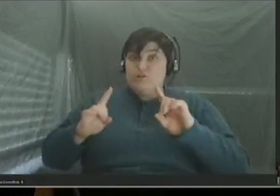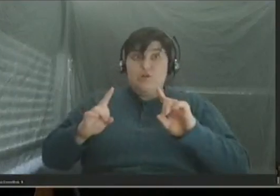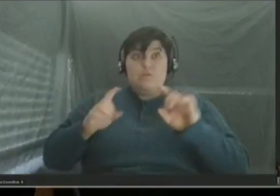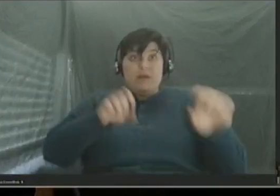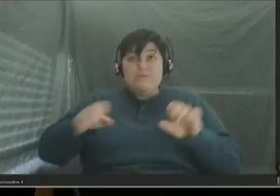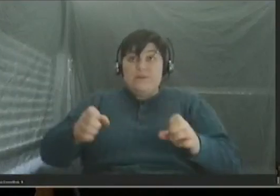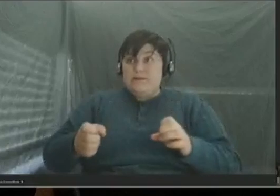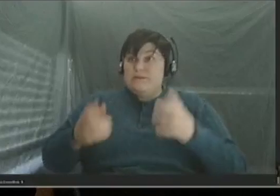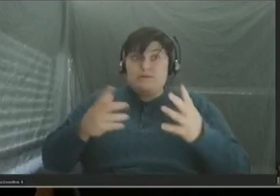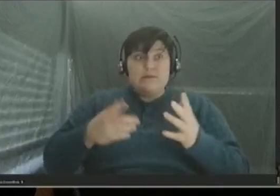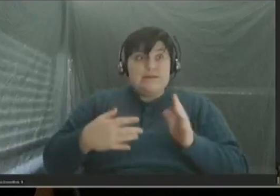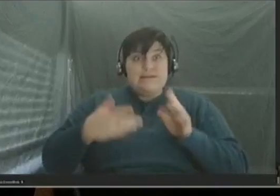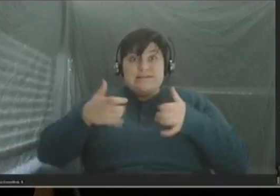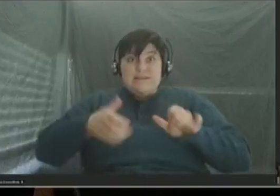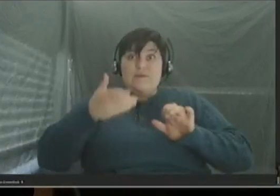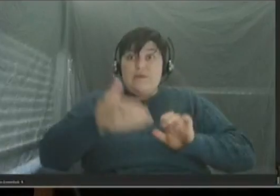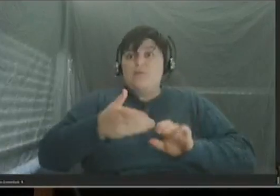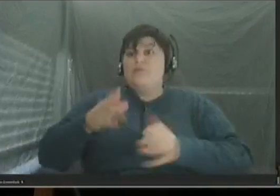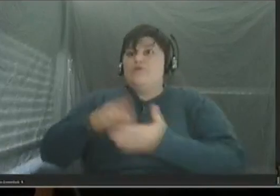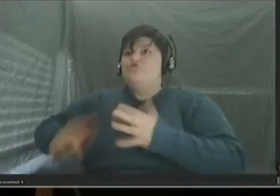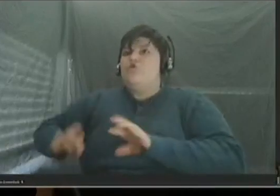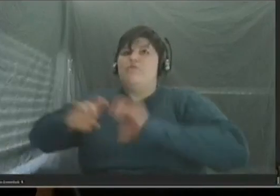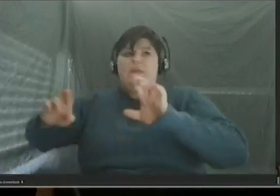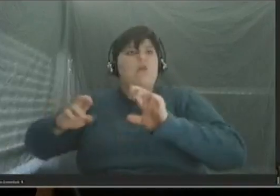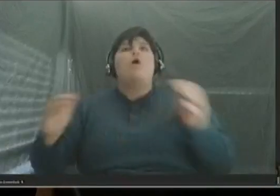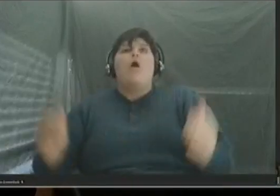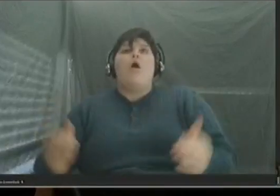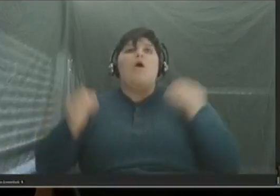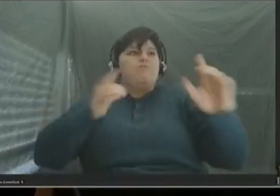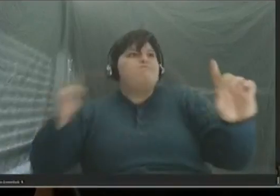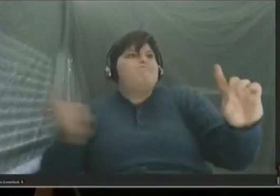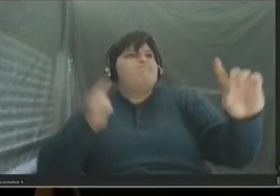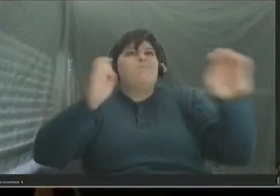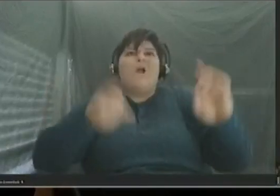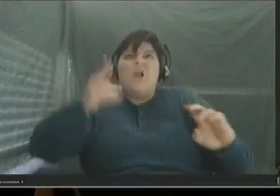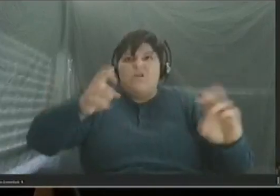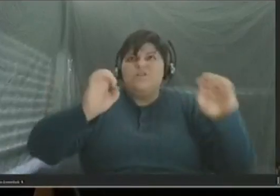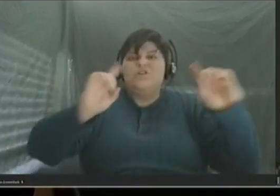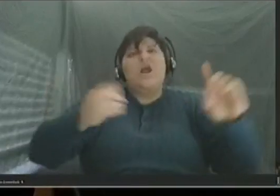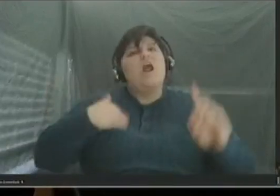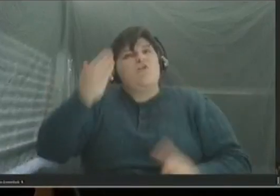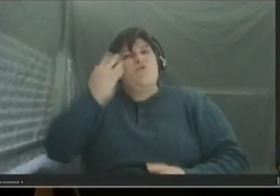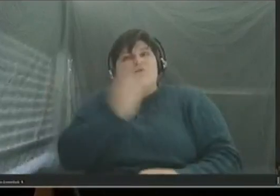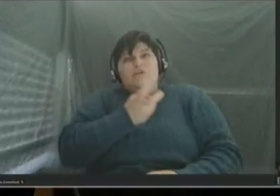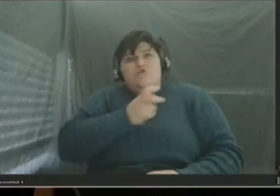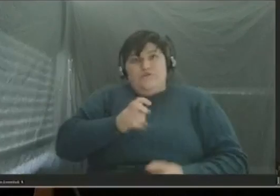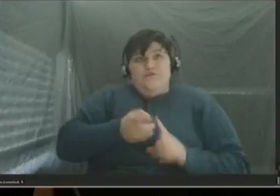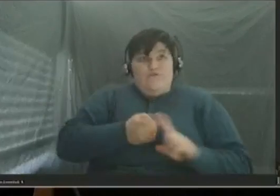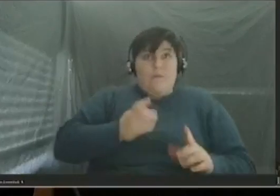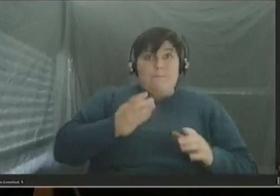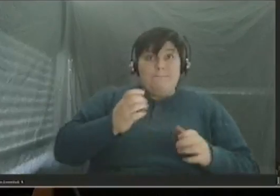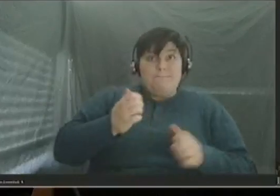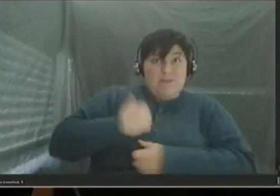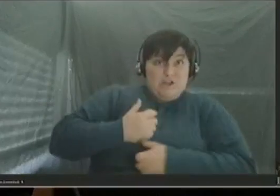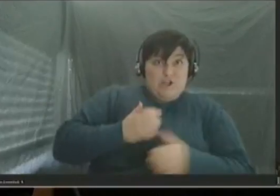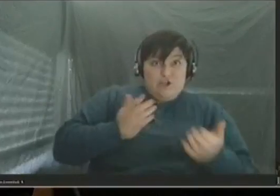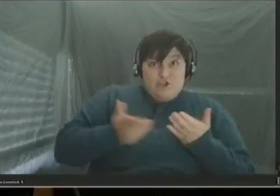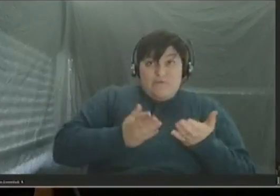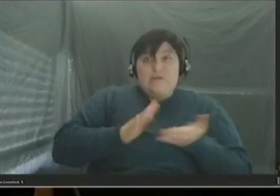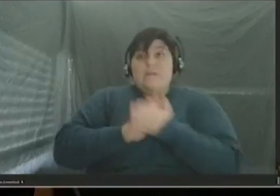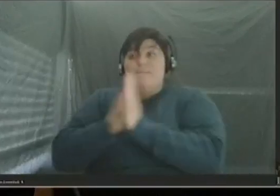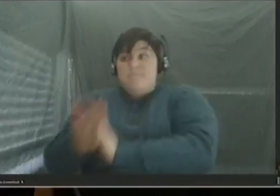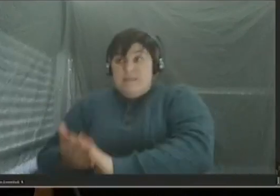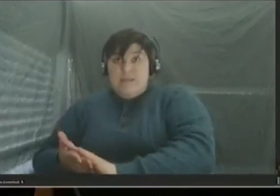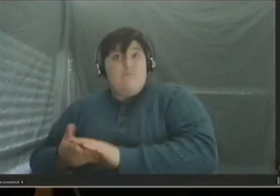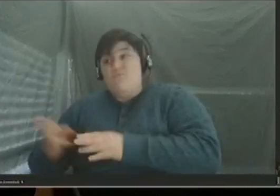ready to take that next step. I know firsthand that the transition from military service back to civilian